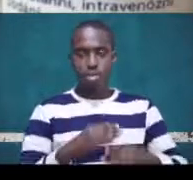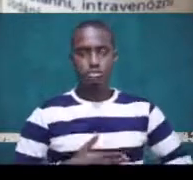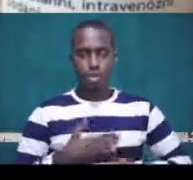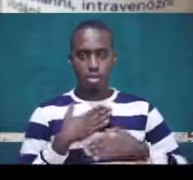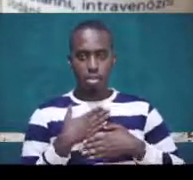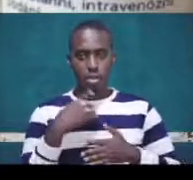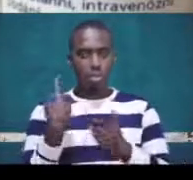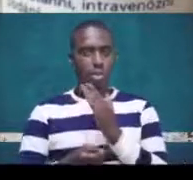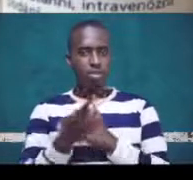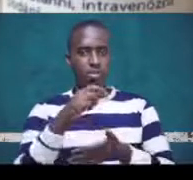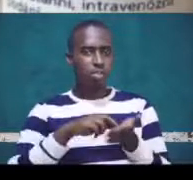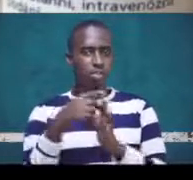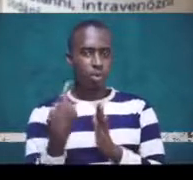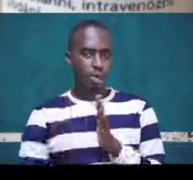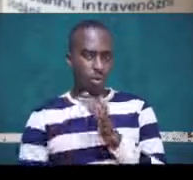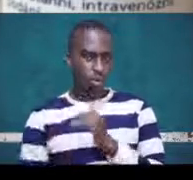What does that mean?